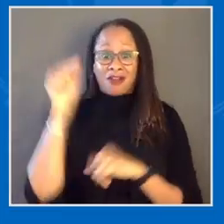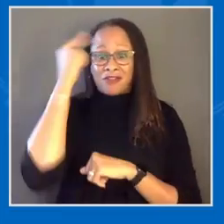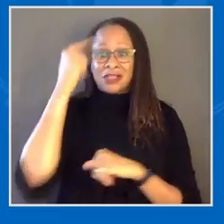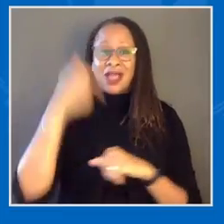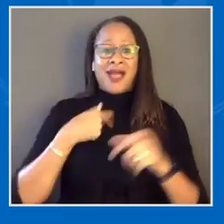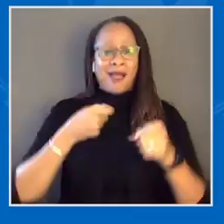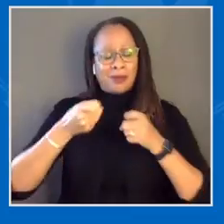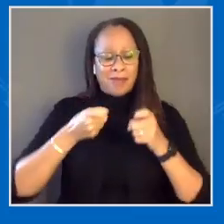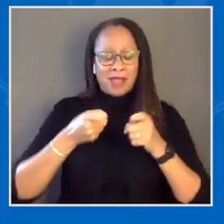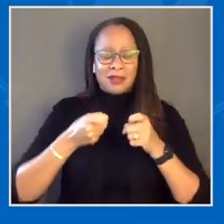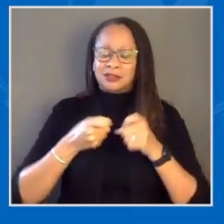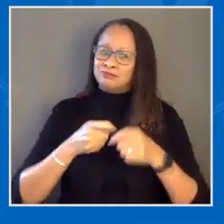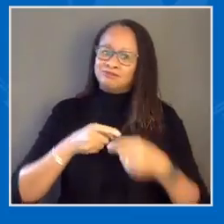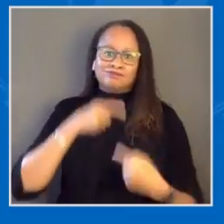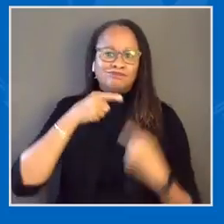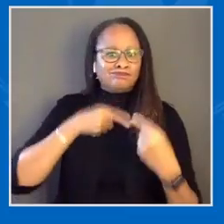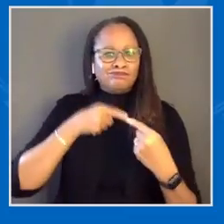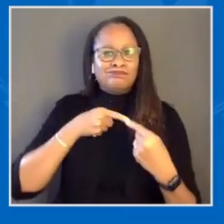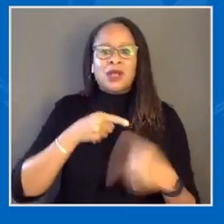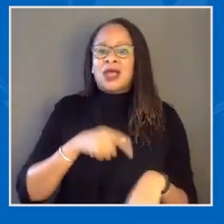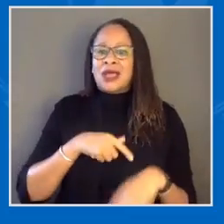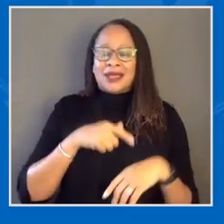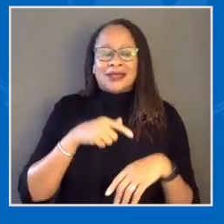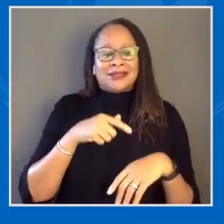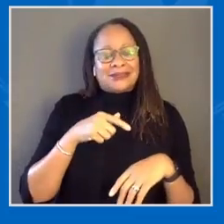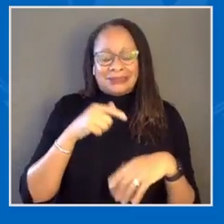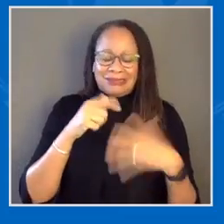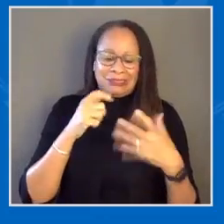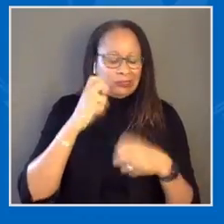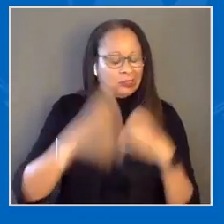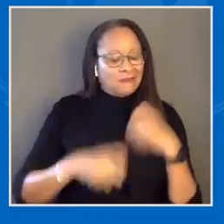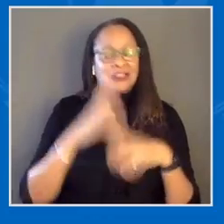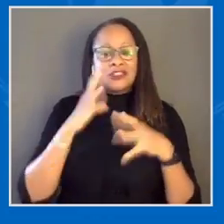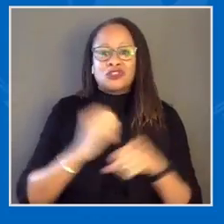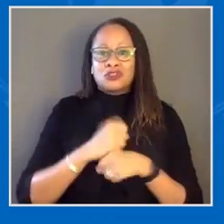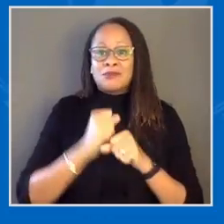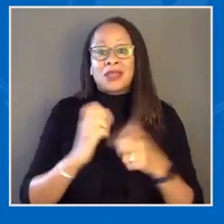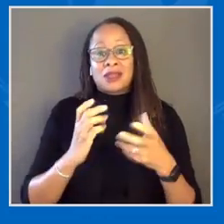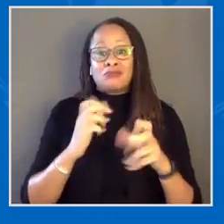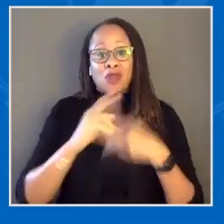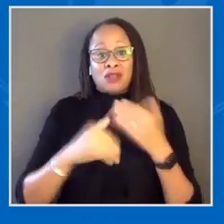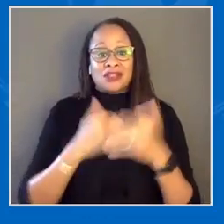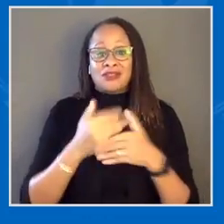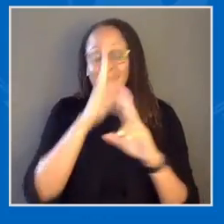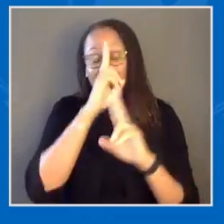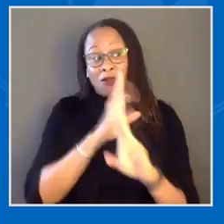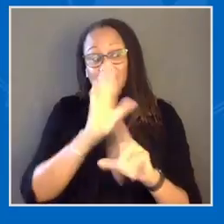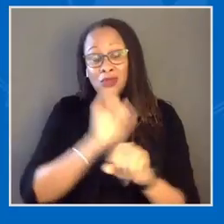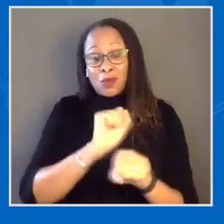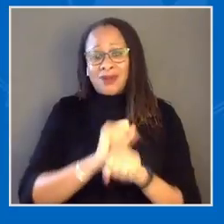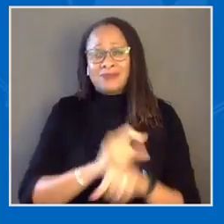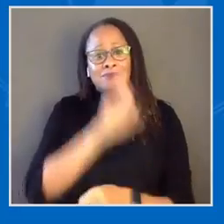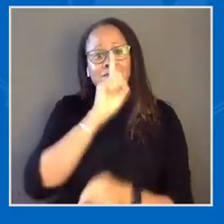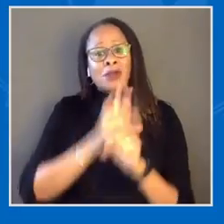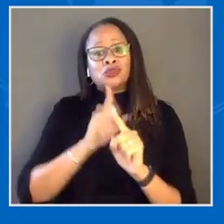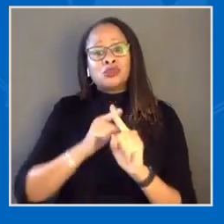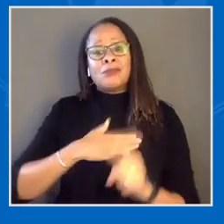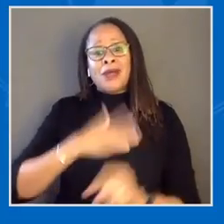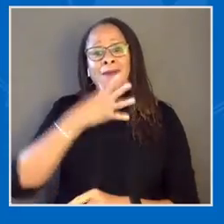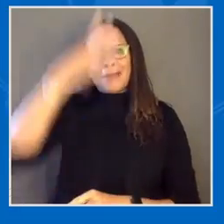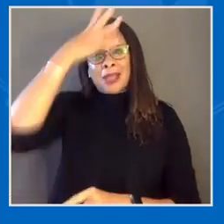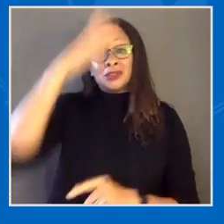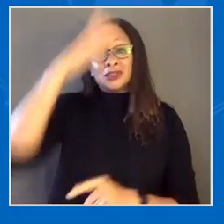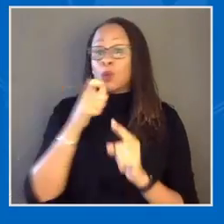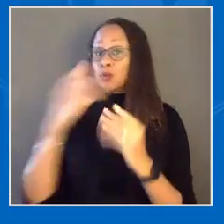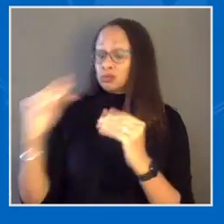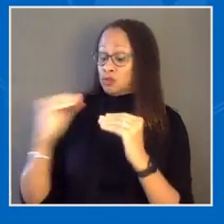rigorous decision-making process that honors their work. And I pledge to my parents, who taught my brothers, my